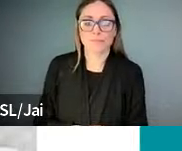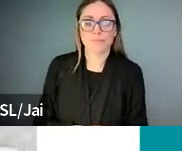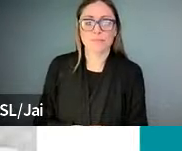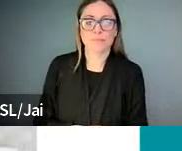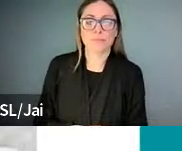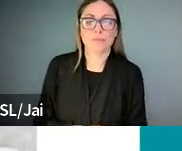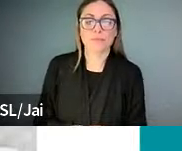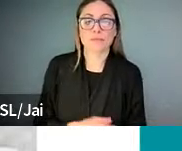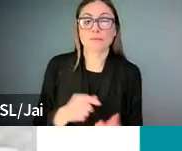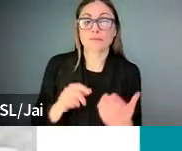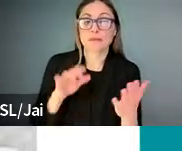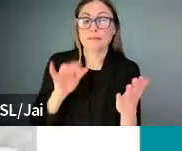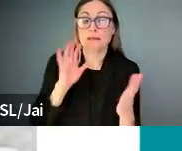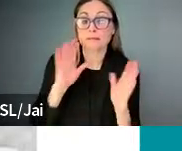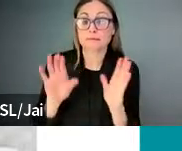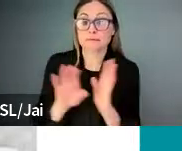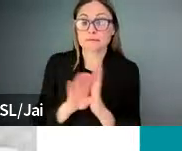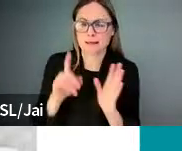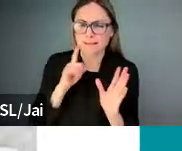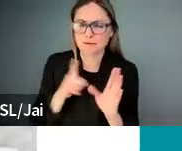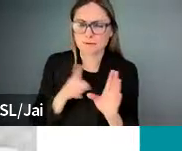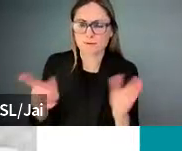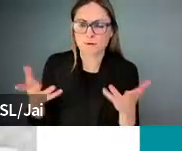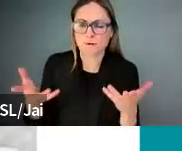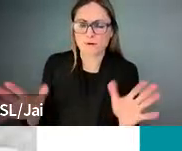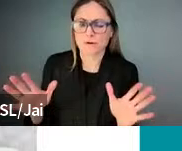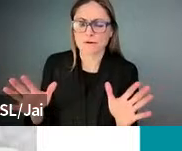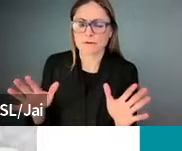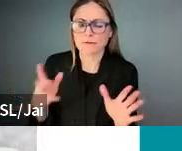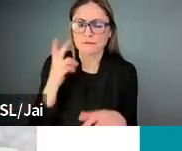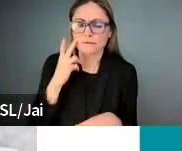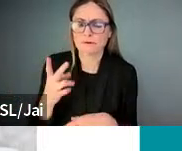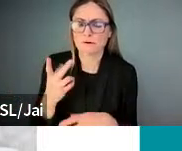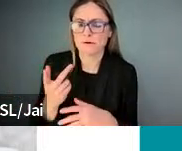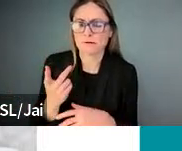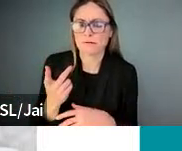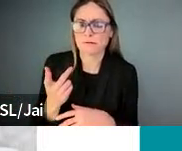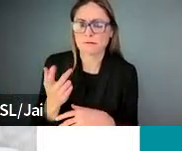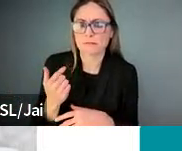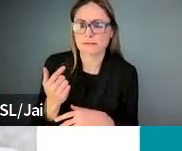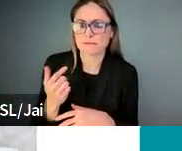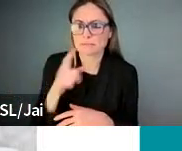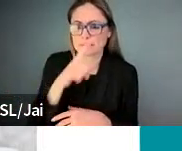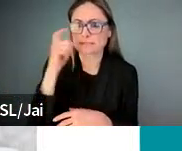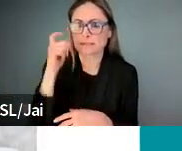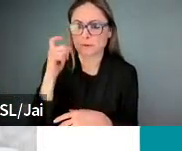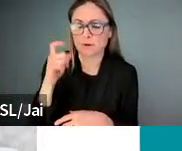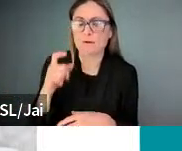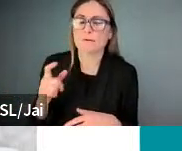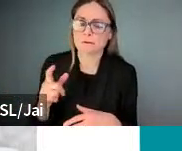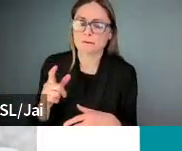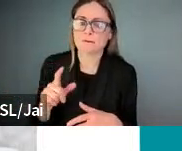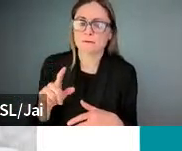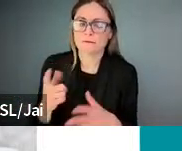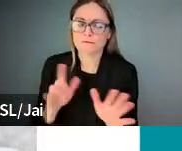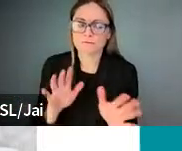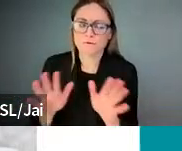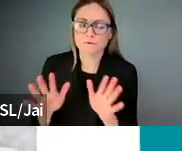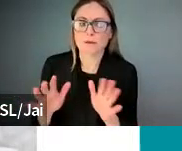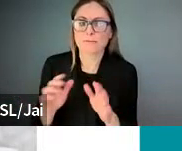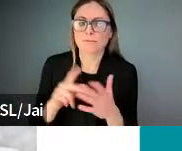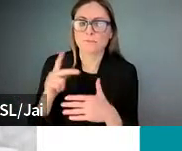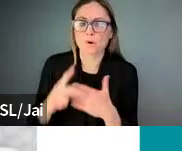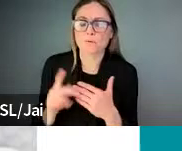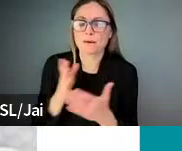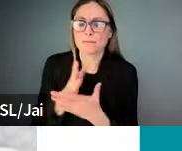This is the graphic that I believe you've seen from last summer. It was our first pass at being able to put some of those program elements in a